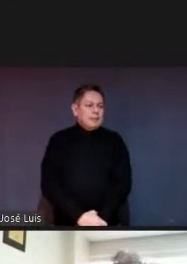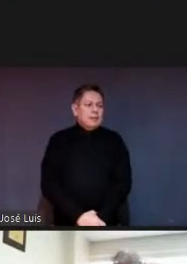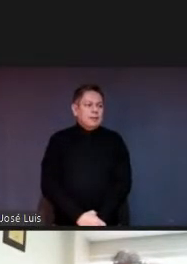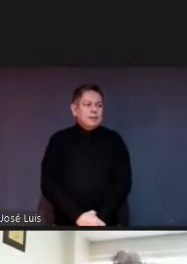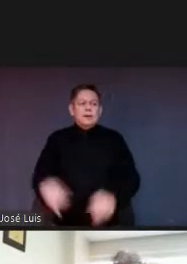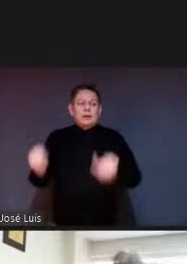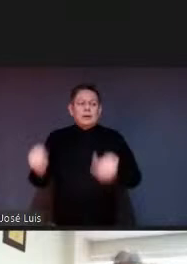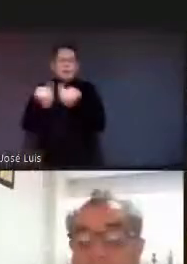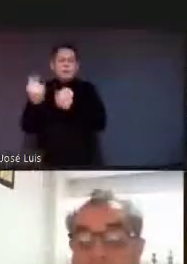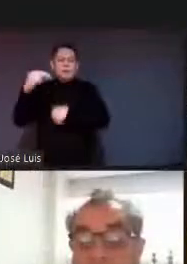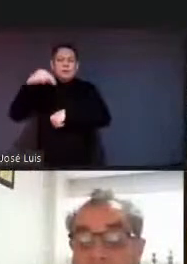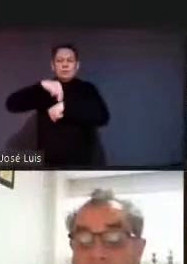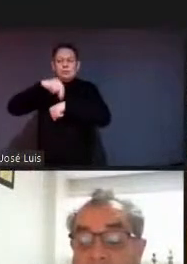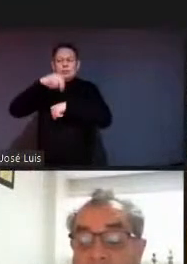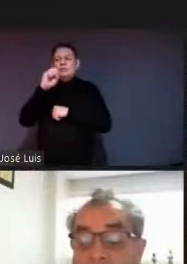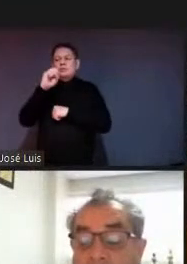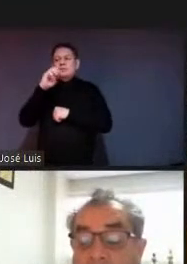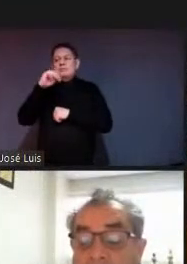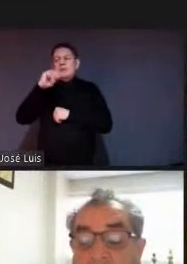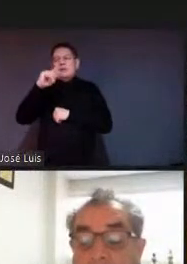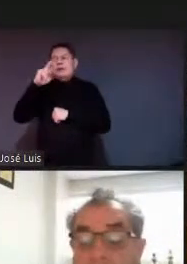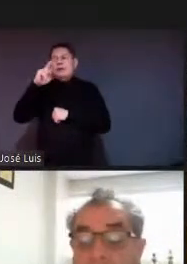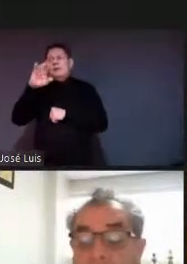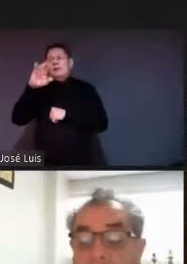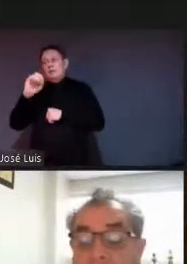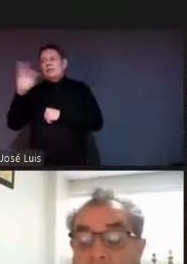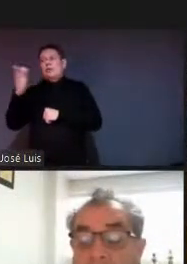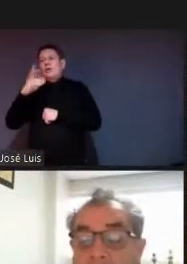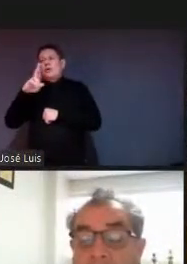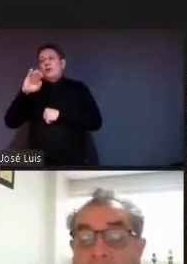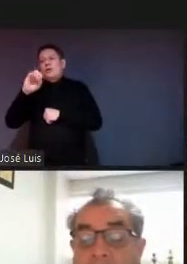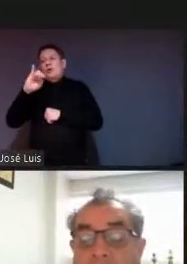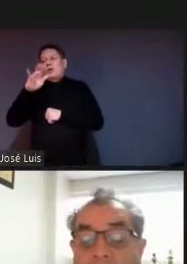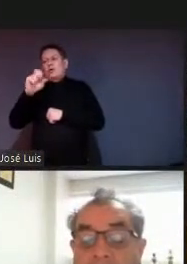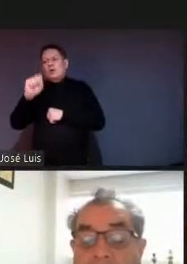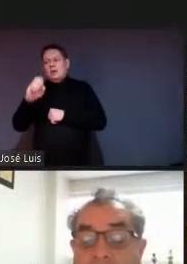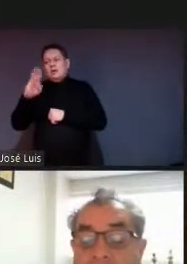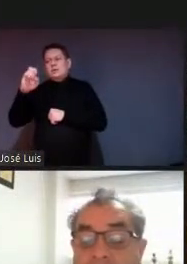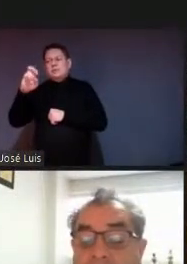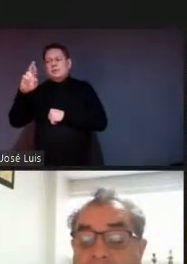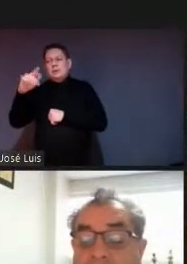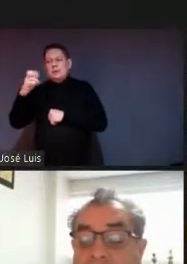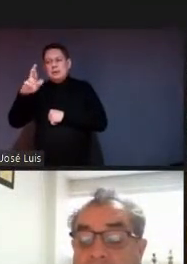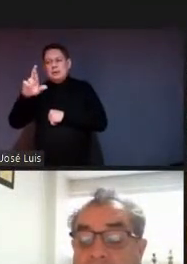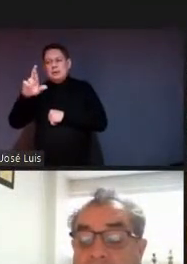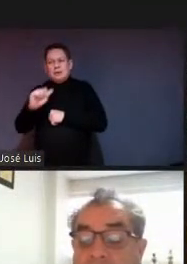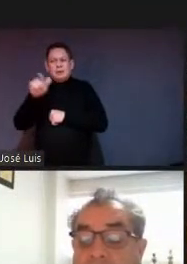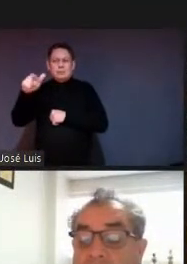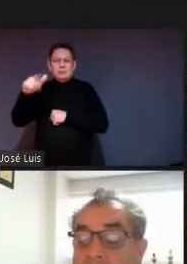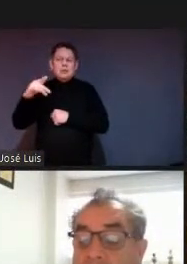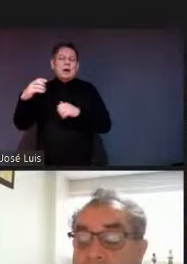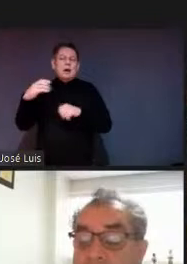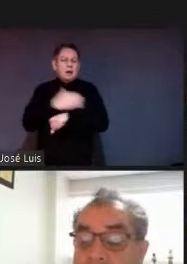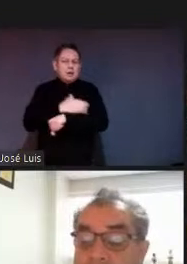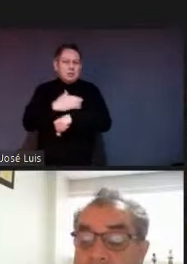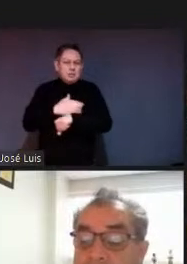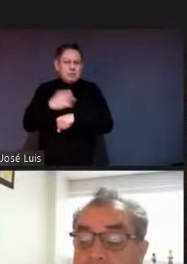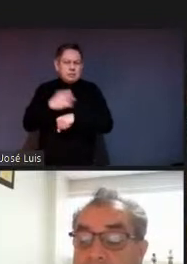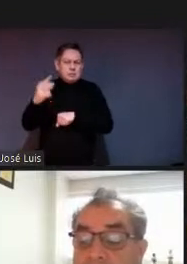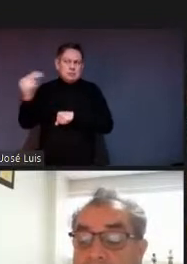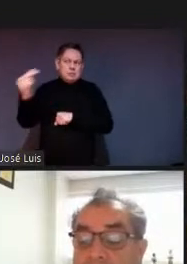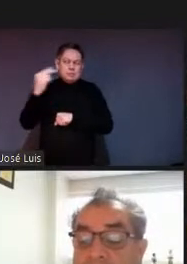also like to greet Dr. Simitrio Rojas, who has joined us. We can see